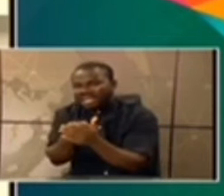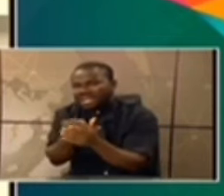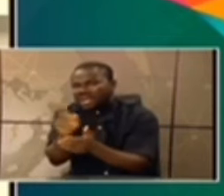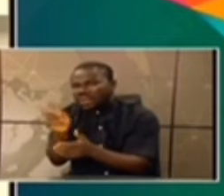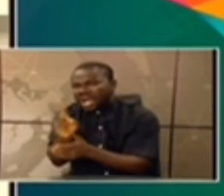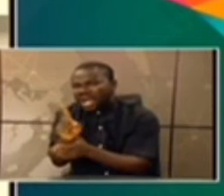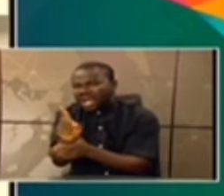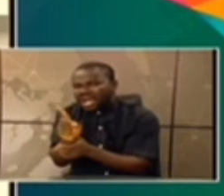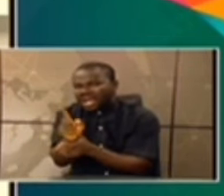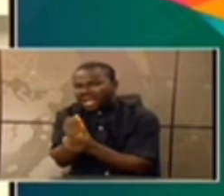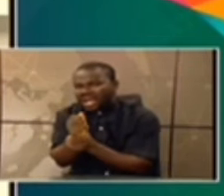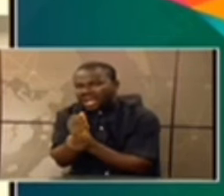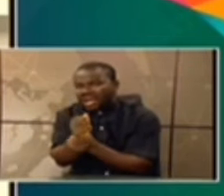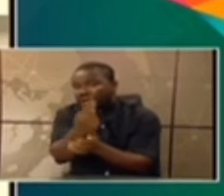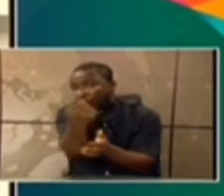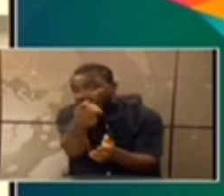are the best person who can tell.